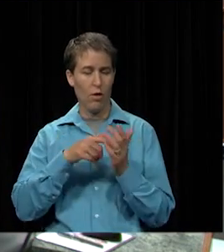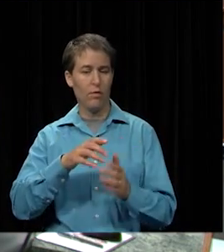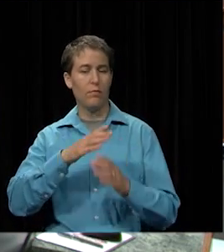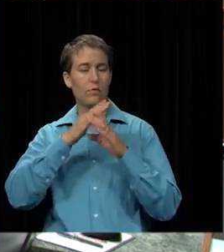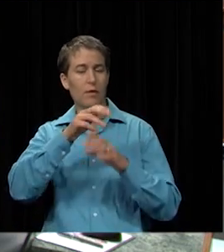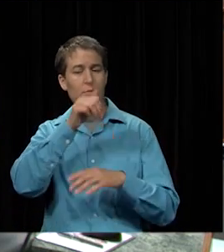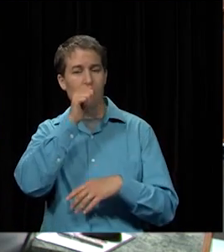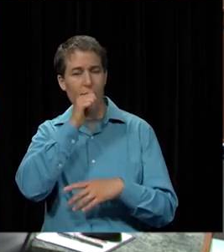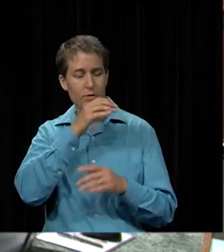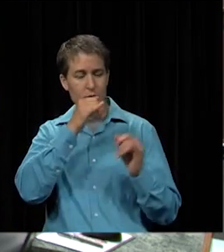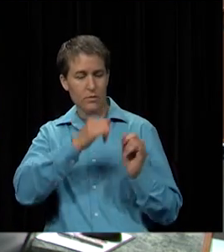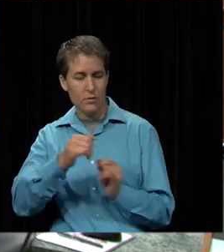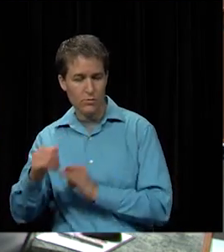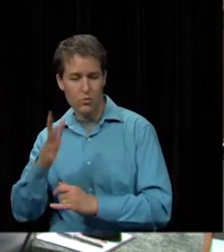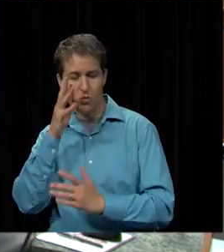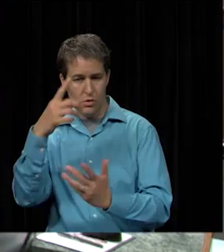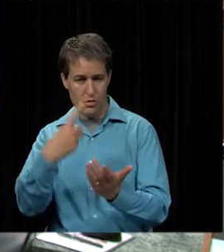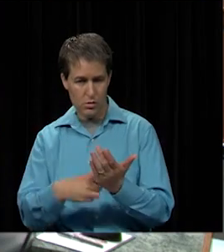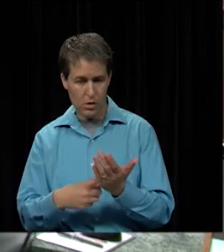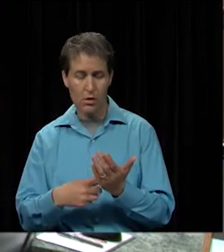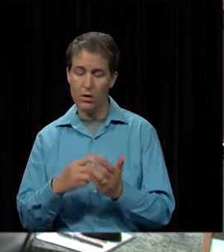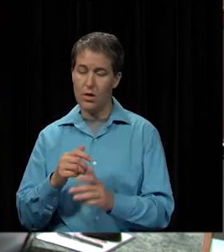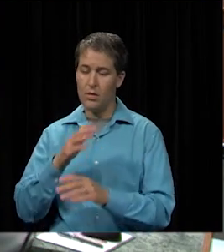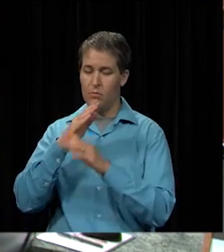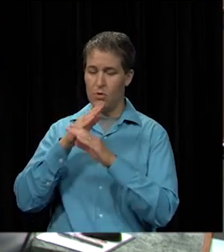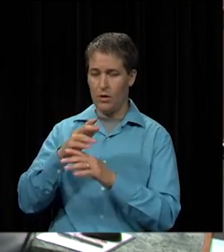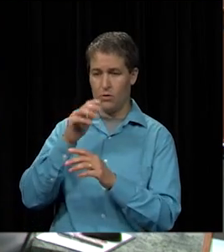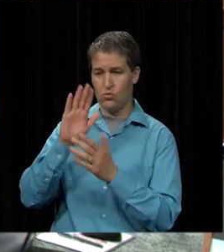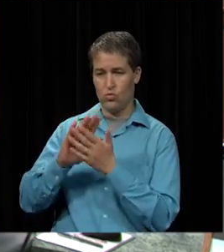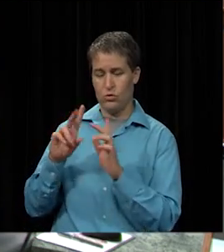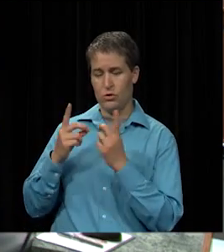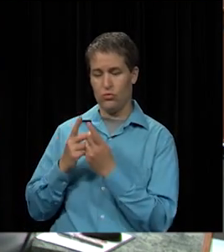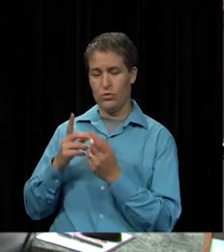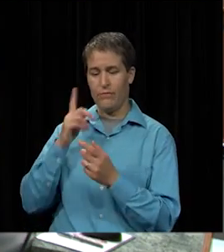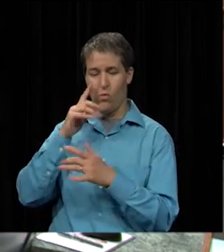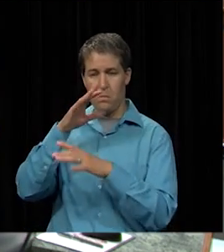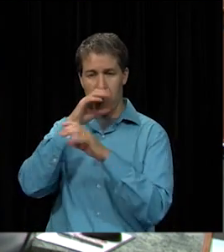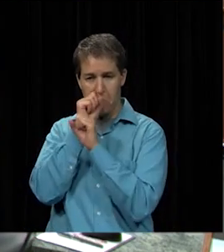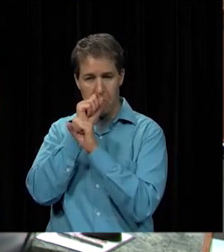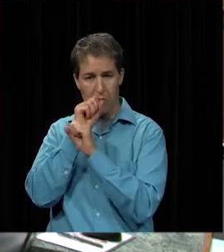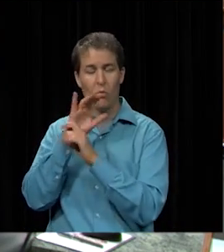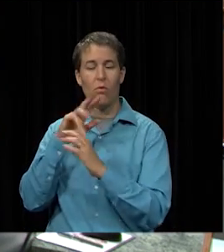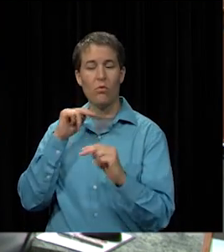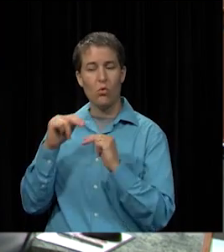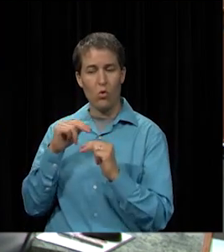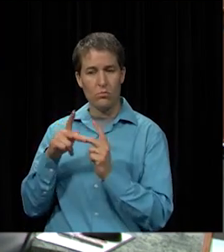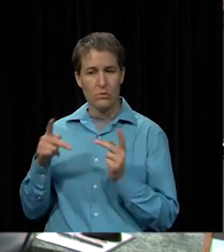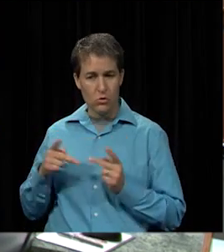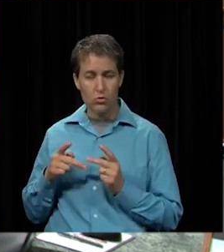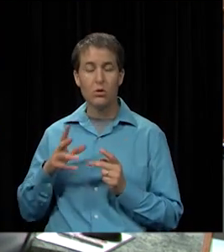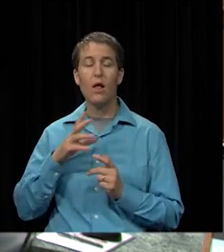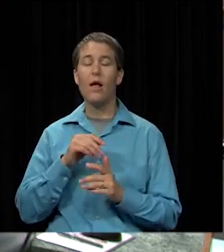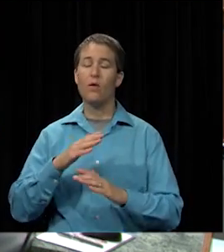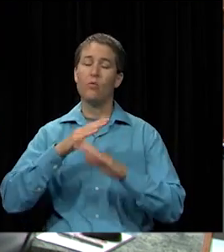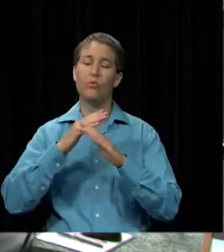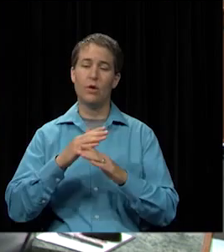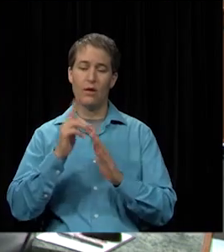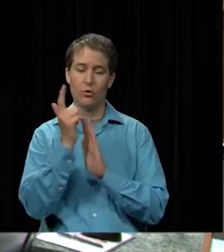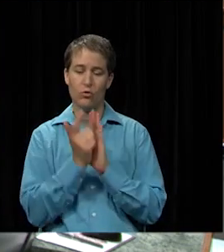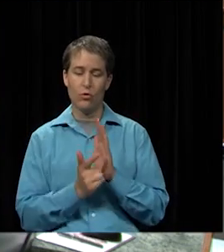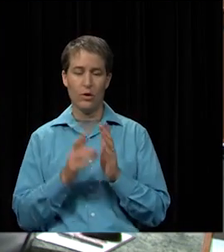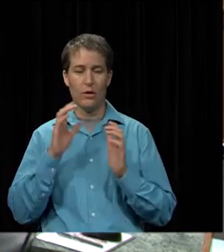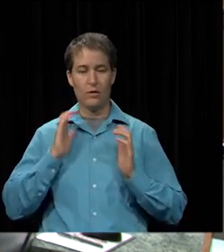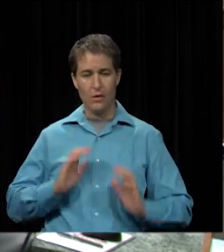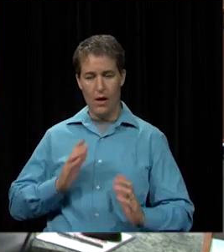interests of the individuals to be discussed, to protect the district's right to the confidentiality of its negotiating position, and to protect attorney, client